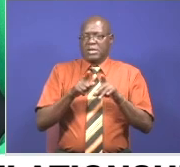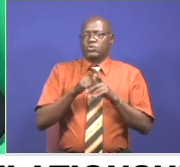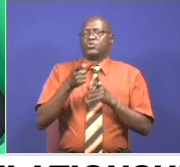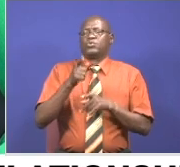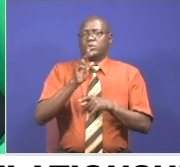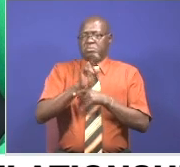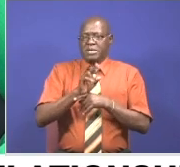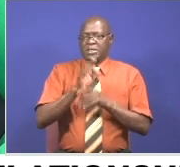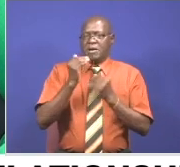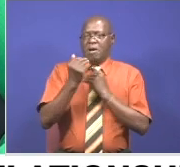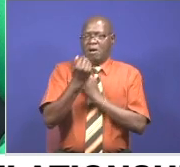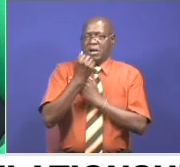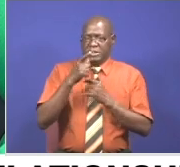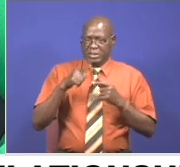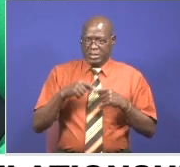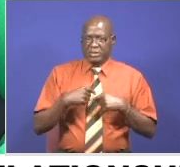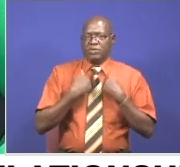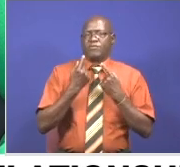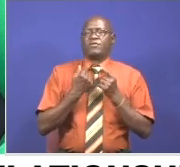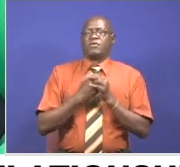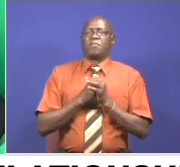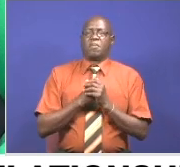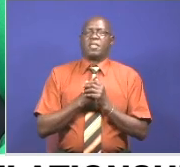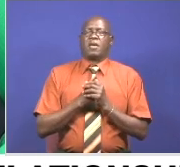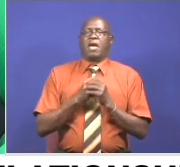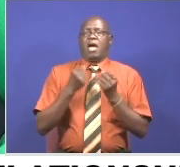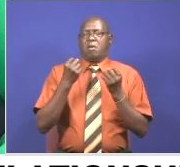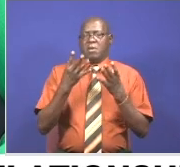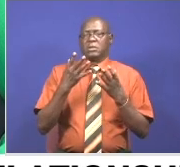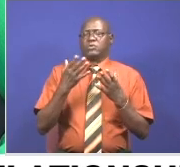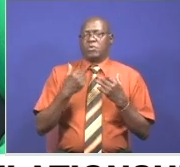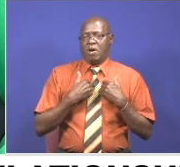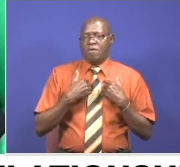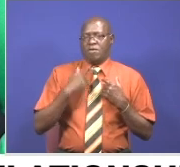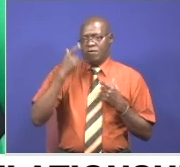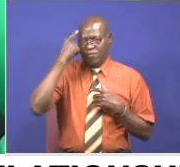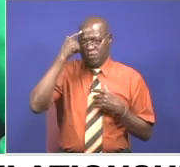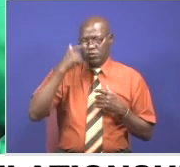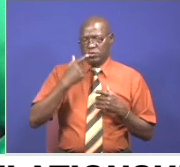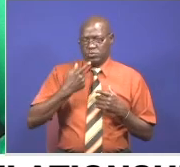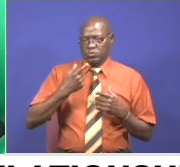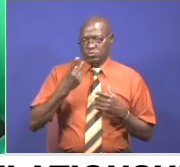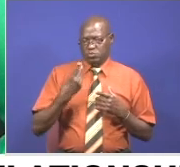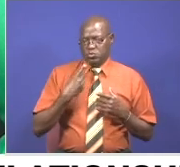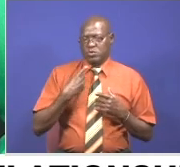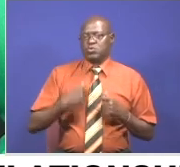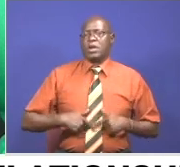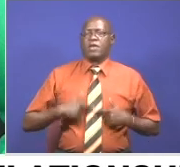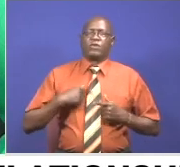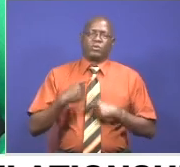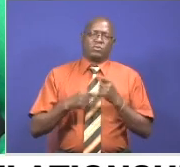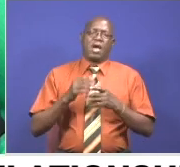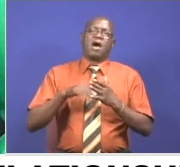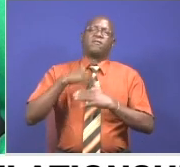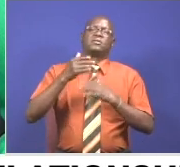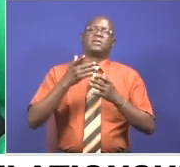yourself, how much do we have for the two of us to live on? What will we eat the following day after the honeymoon?